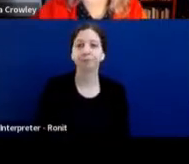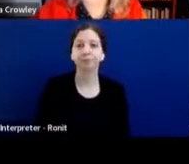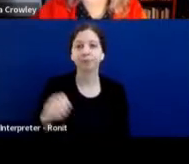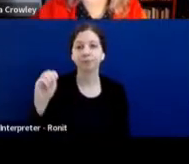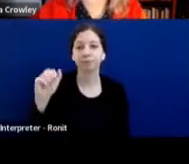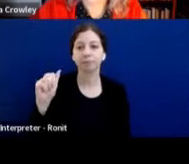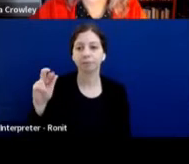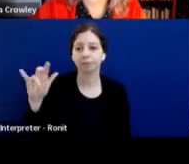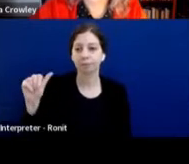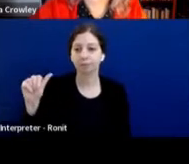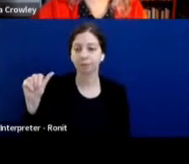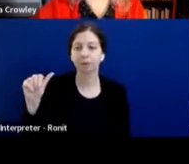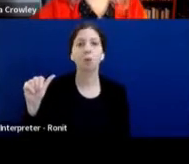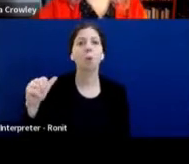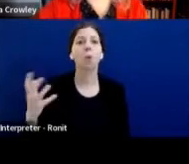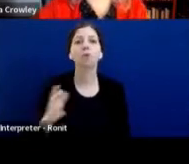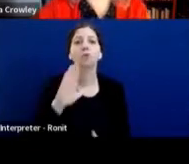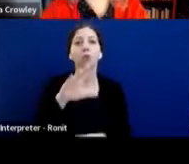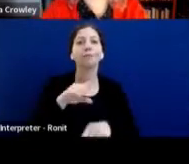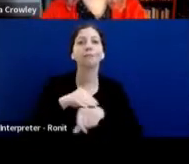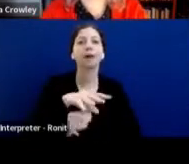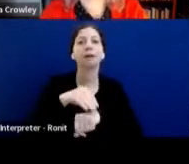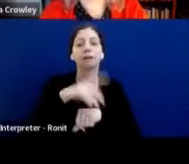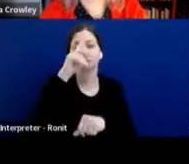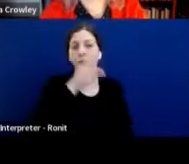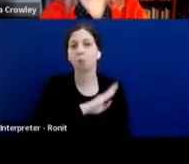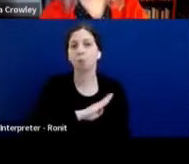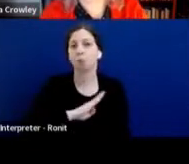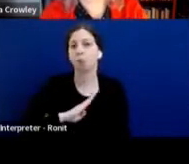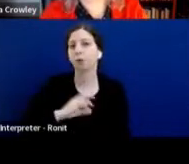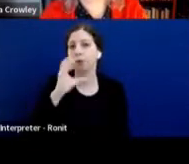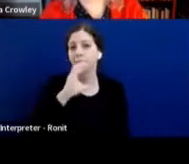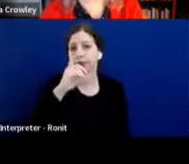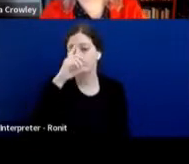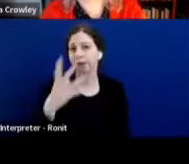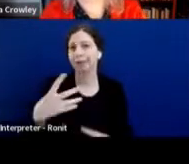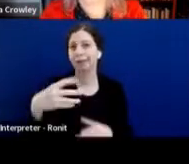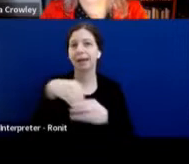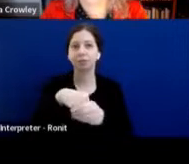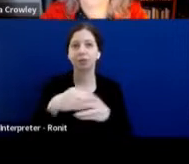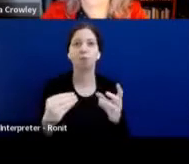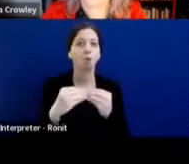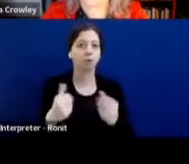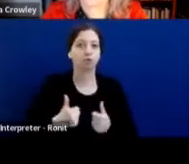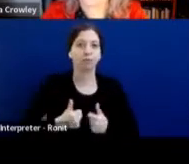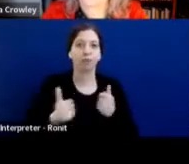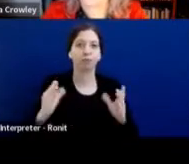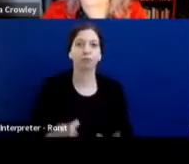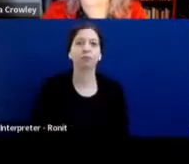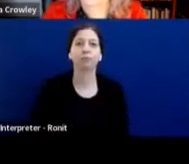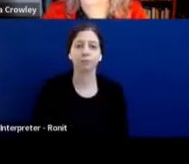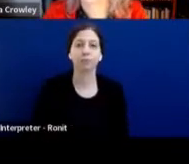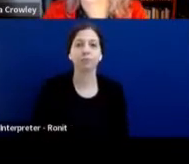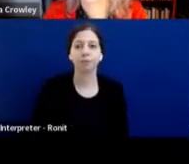Maria, what would be your advice for boards that are looking to engage more survivors?